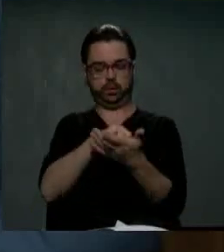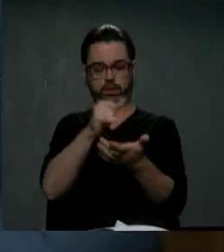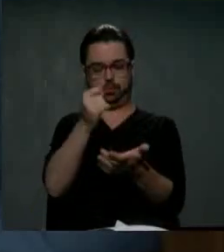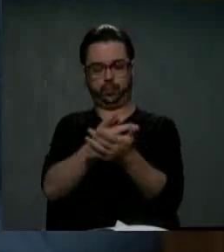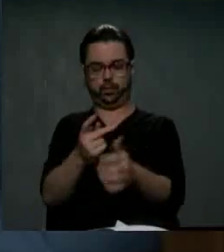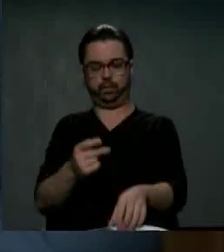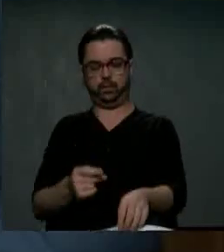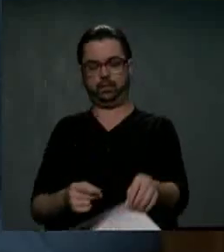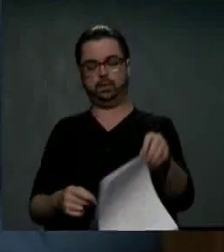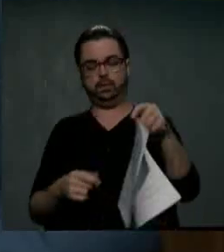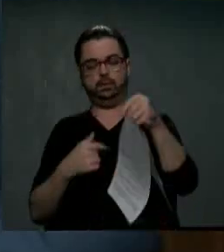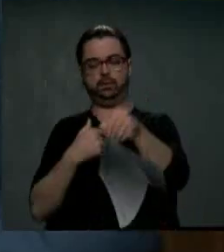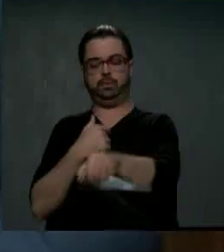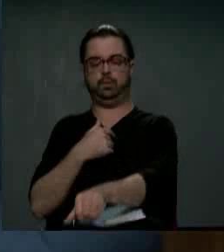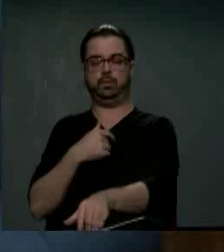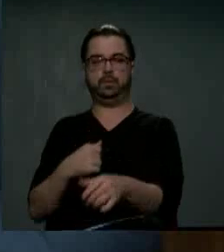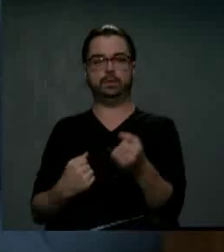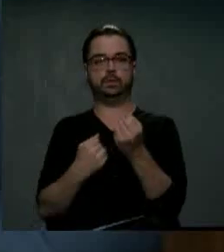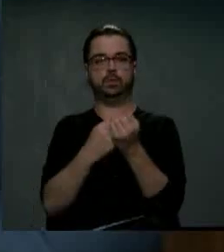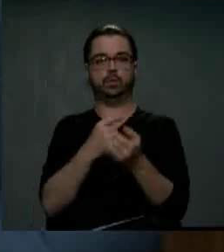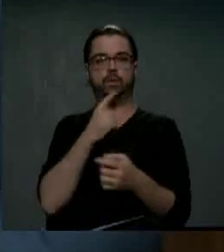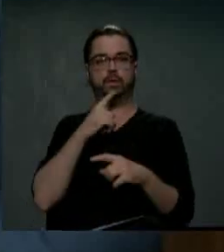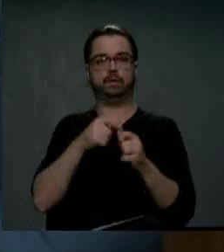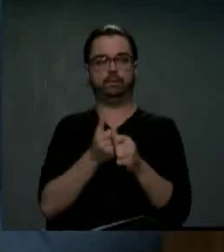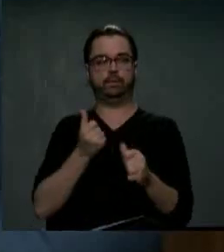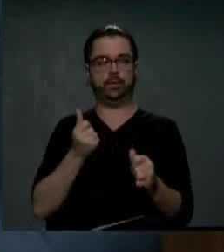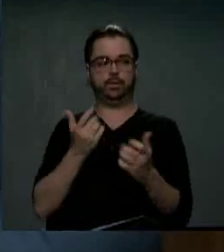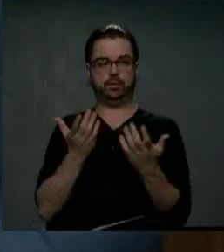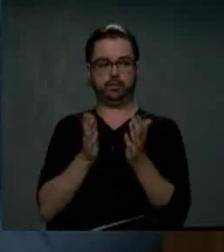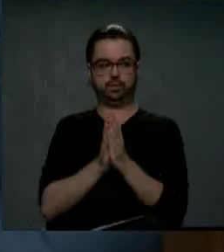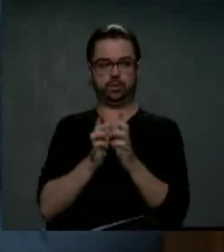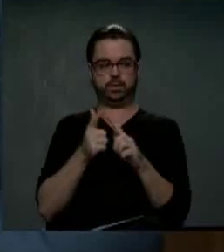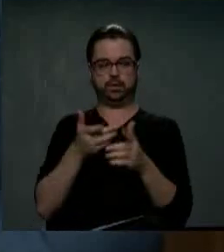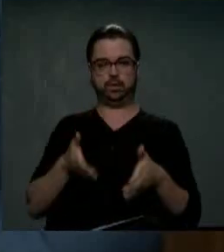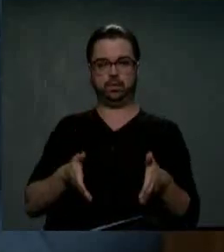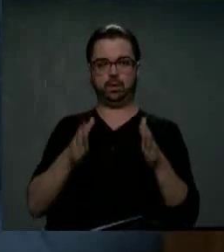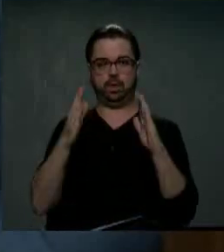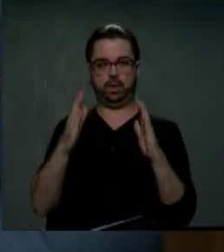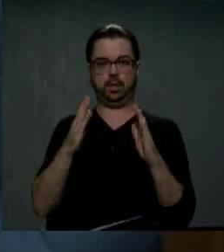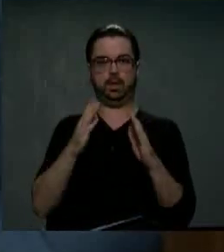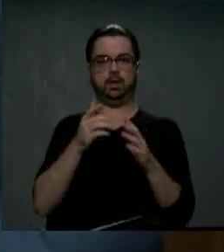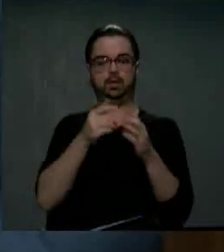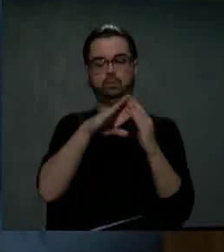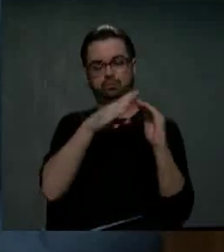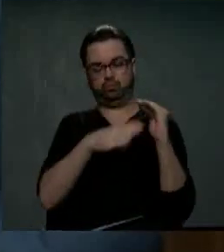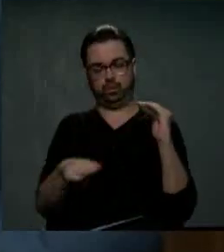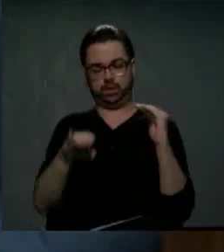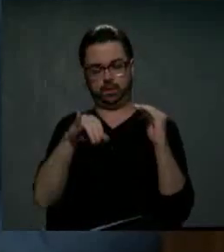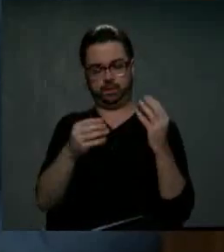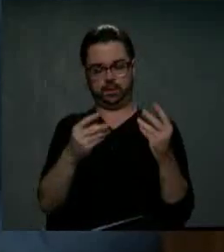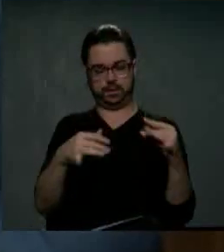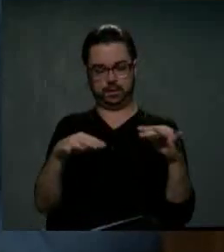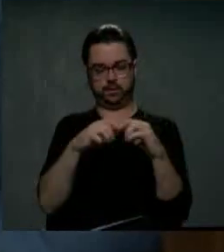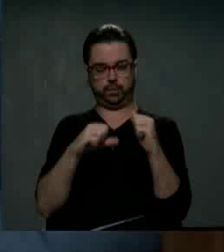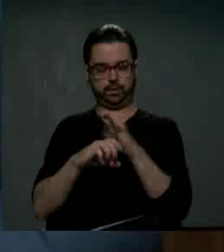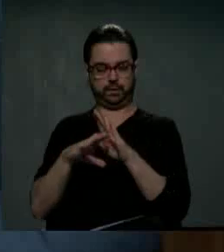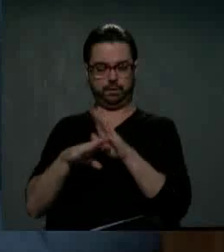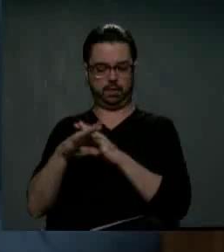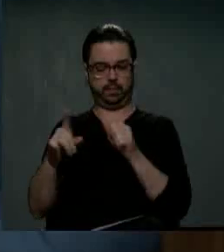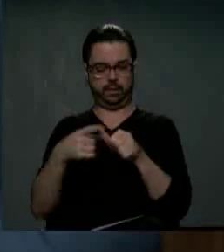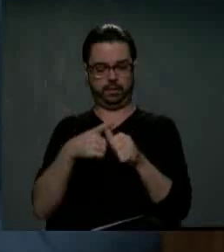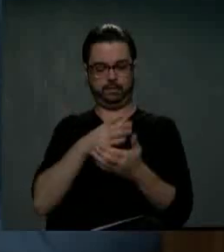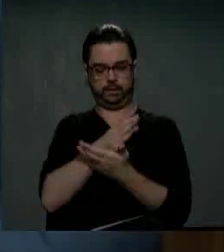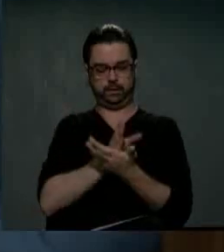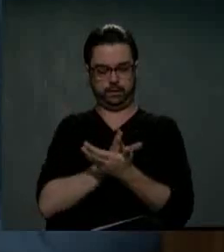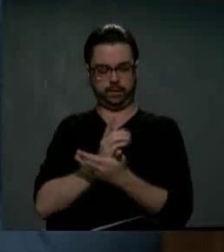of the variance request from the land alteration ordinance to allow grading of the site with the development of the first phase. And staff recommends approval of the applicant's request